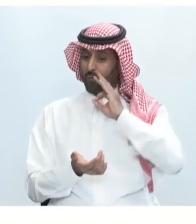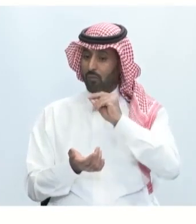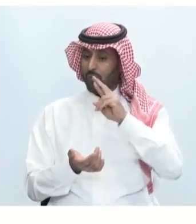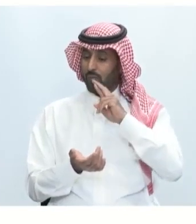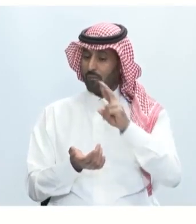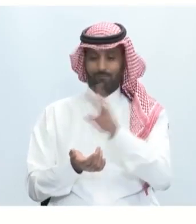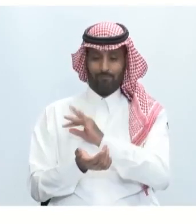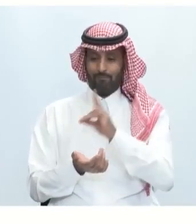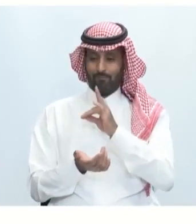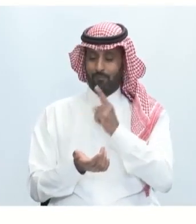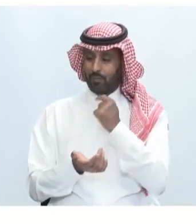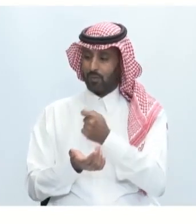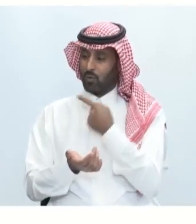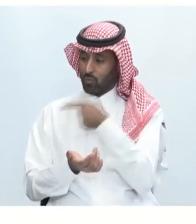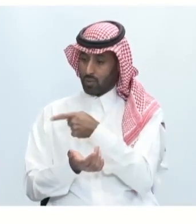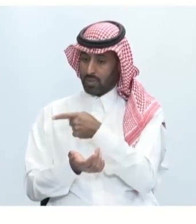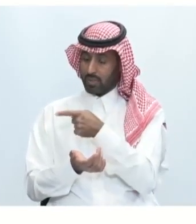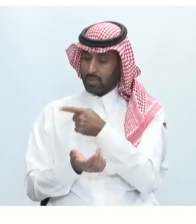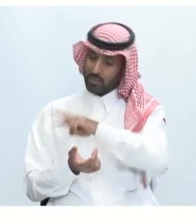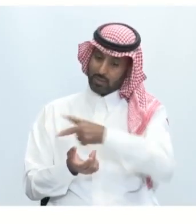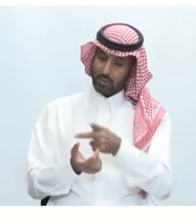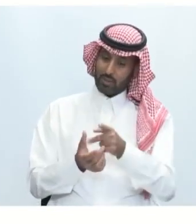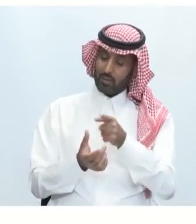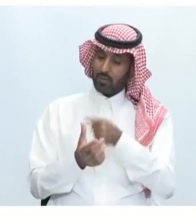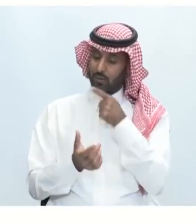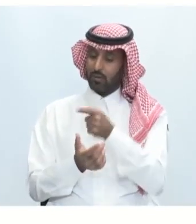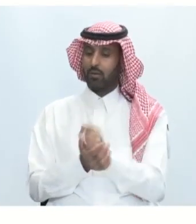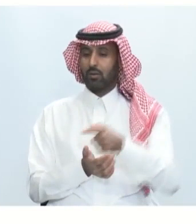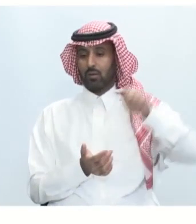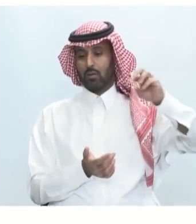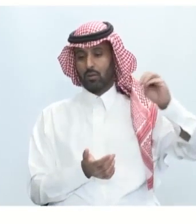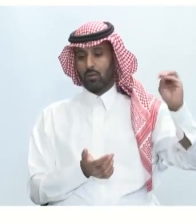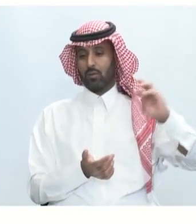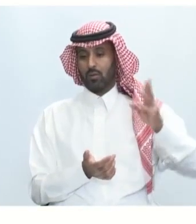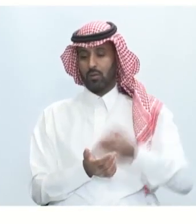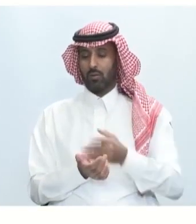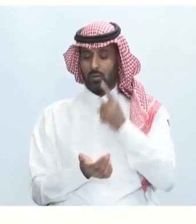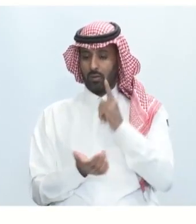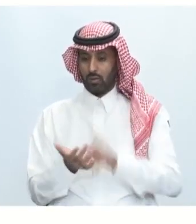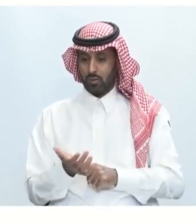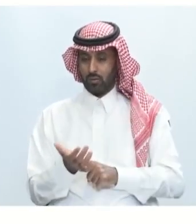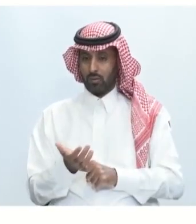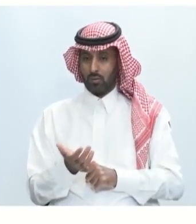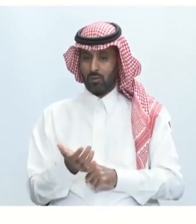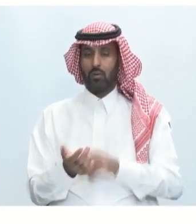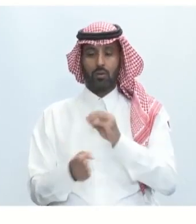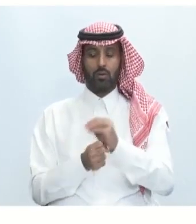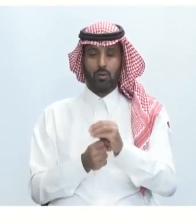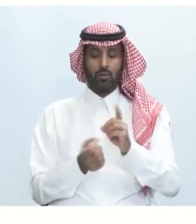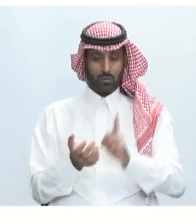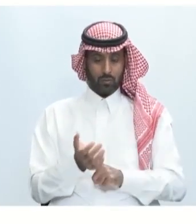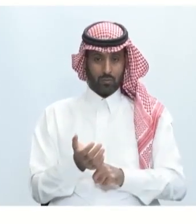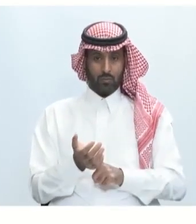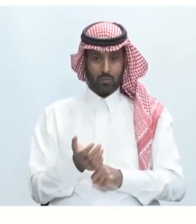It means that Alan wrote an email instead of Ahmed. In it, he confessed, yes,